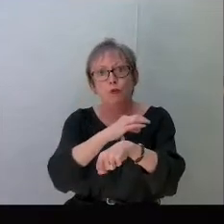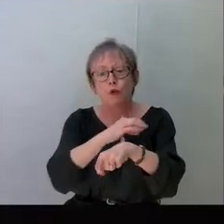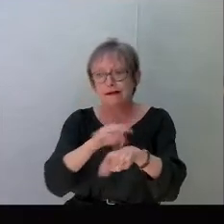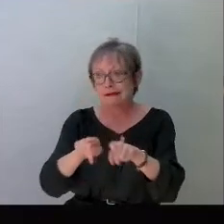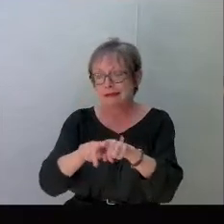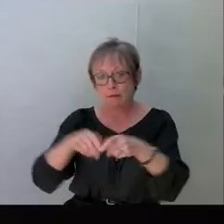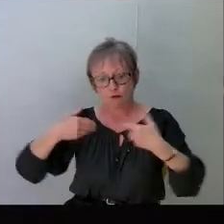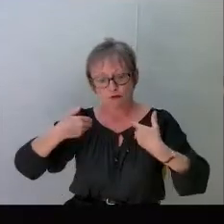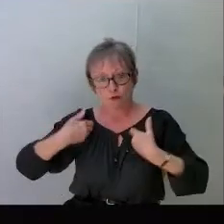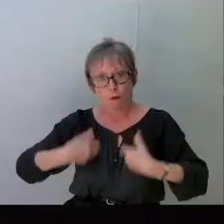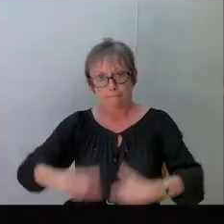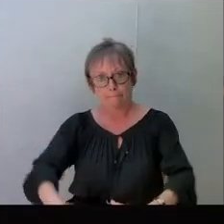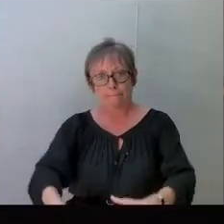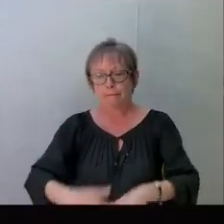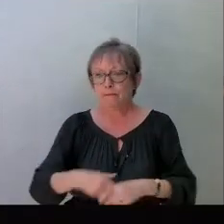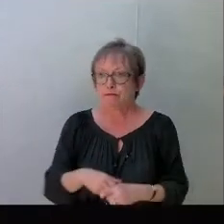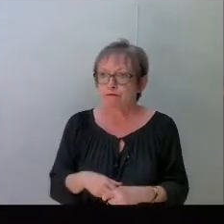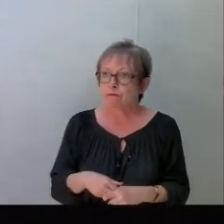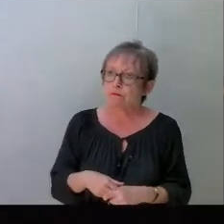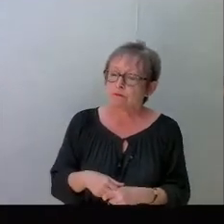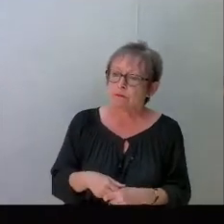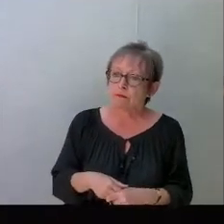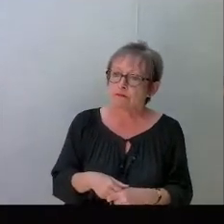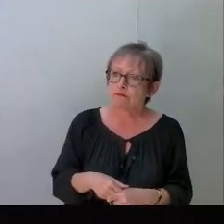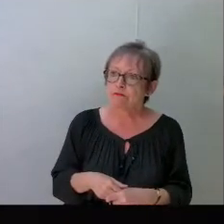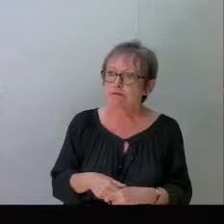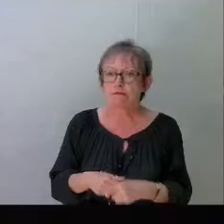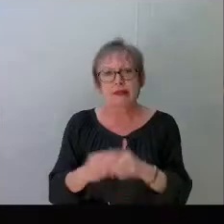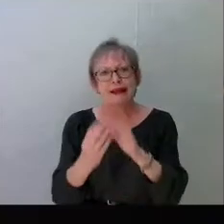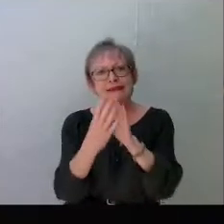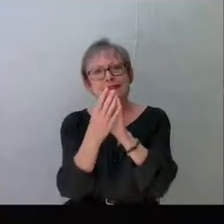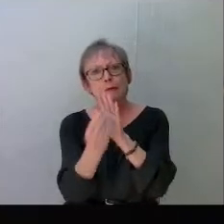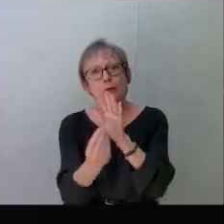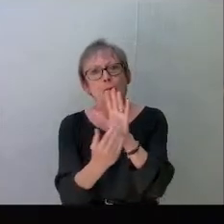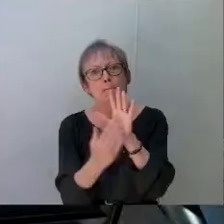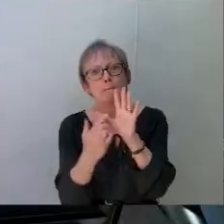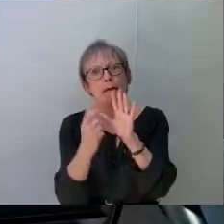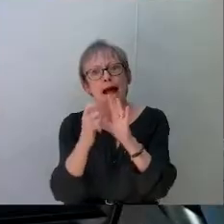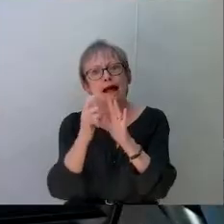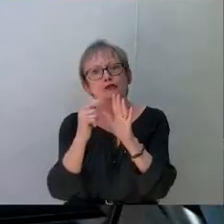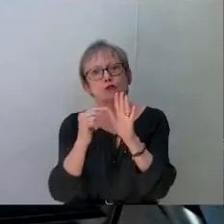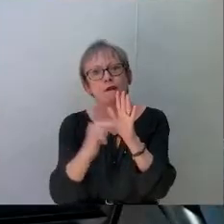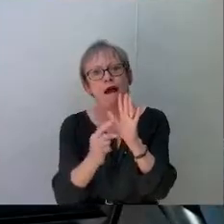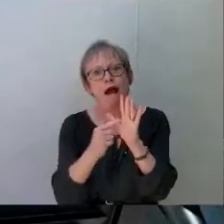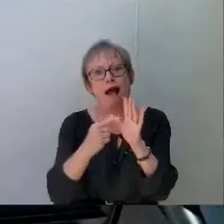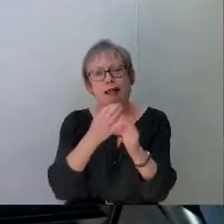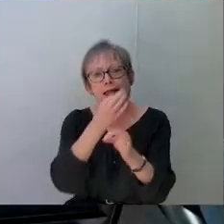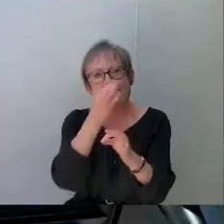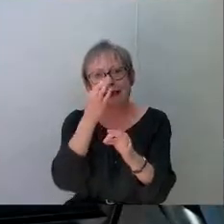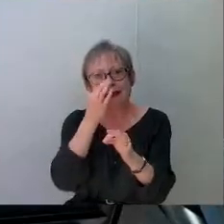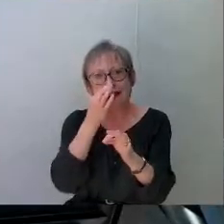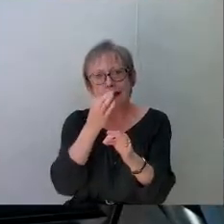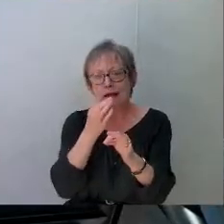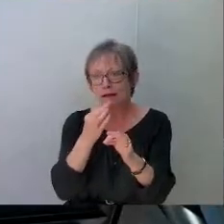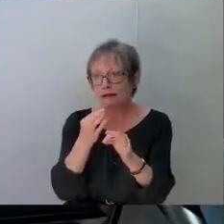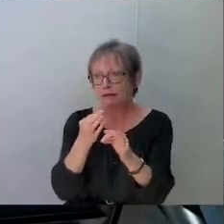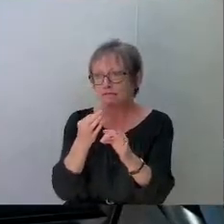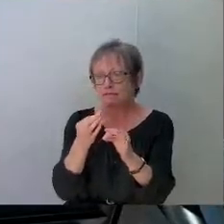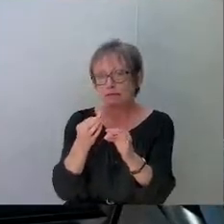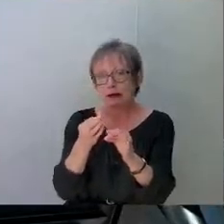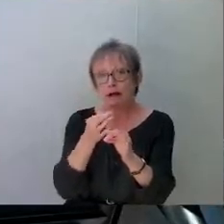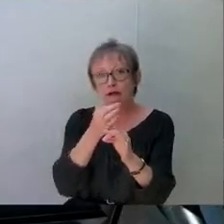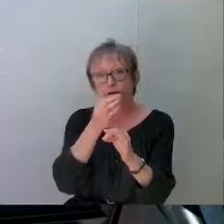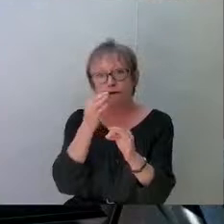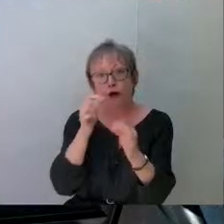robes. And our symbol is the Madonna lily on a fleur-de-lis. And as well as being the symbol of the